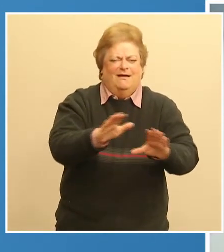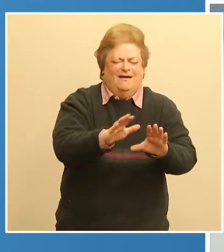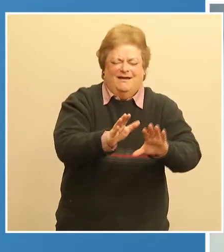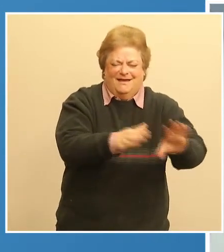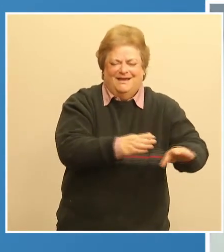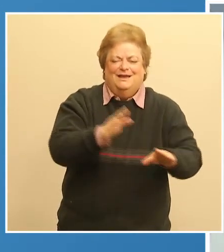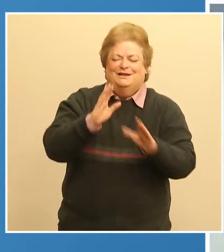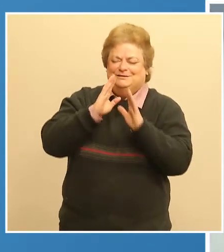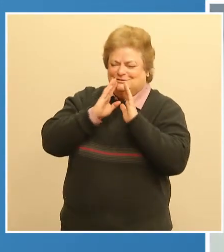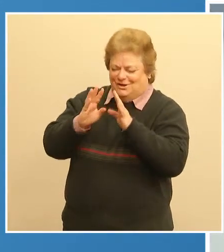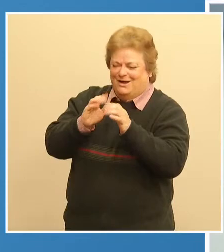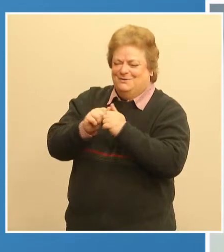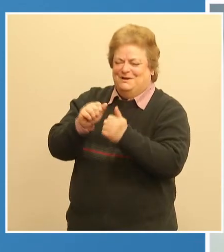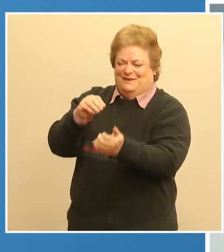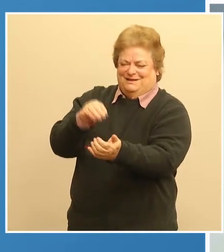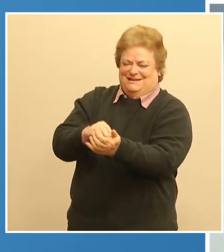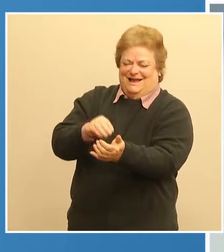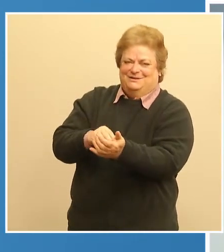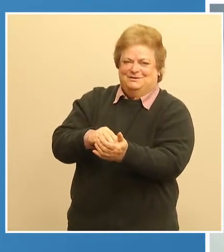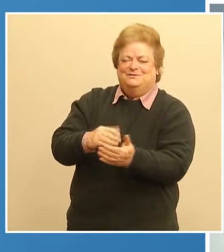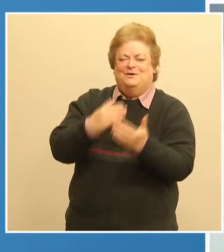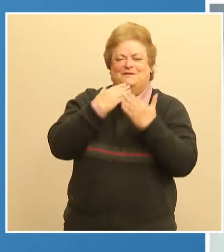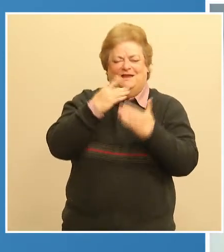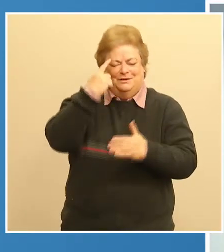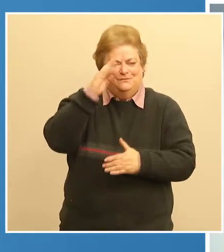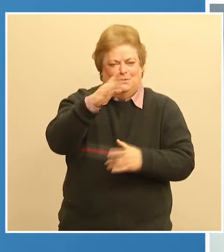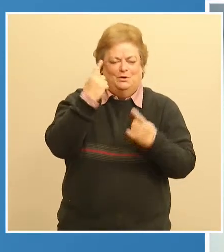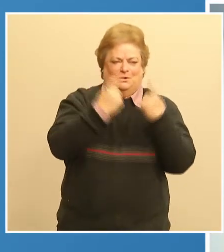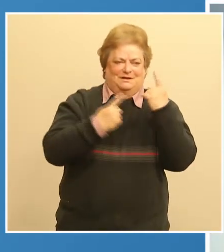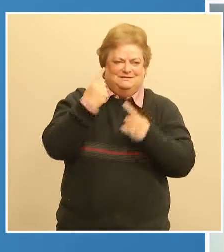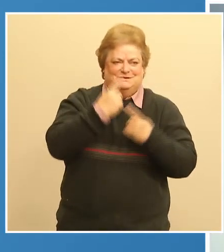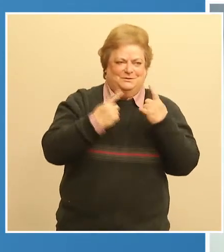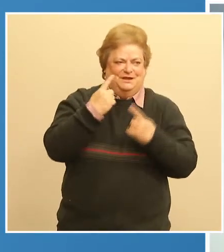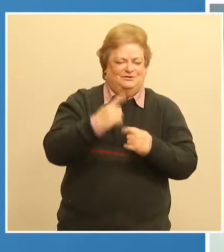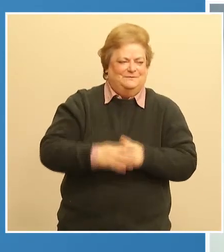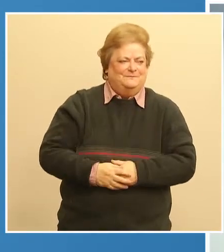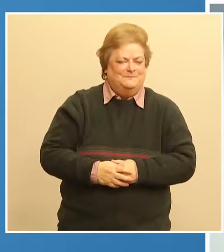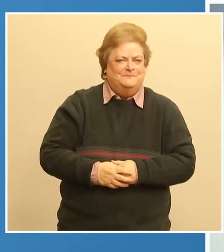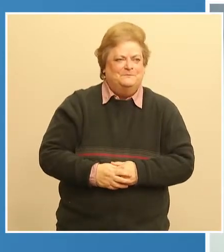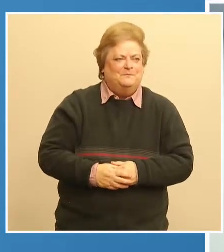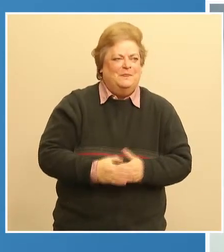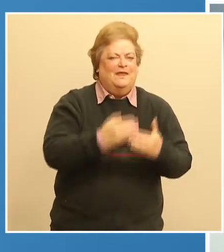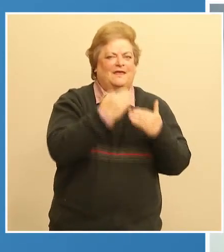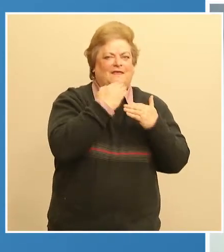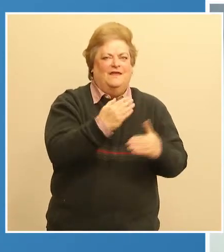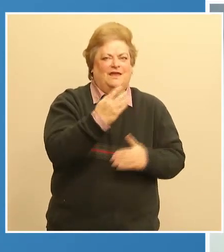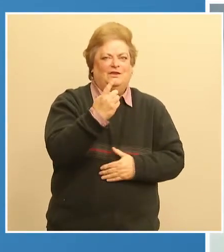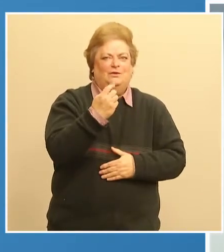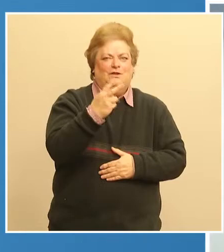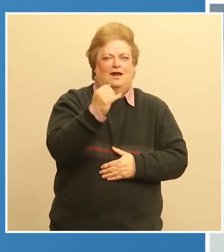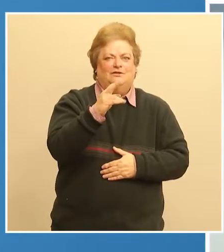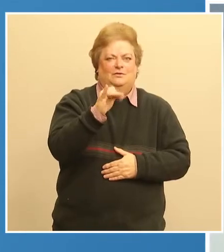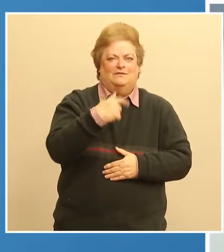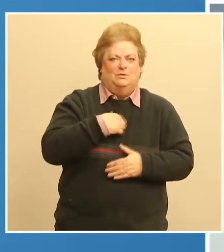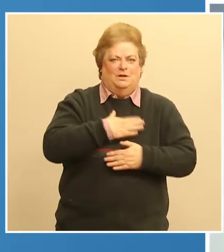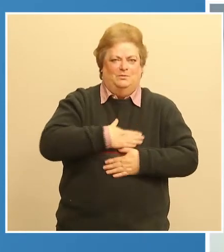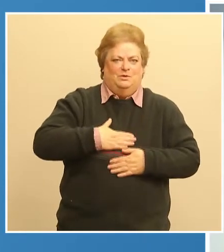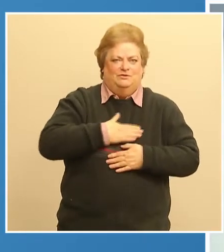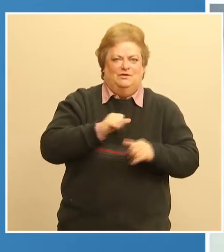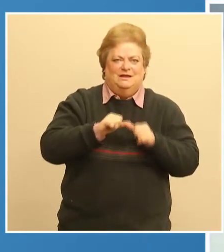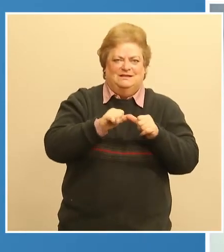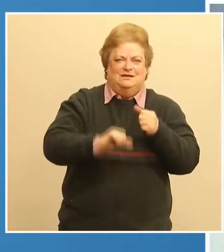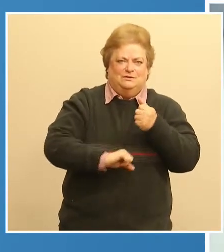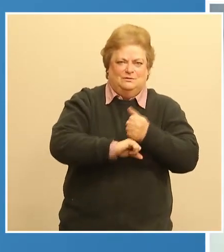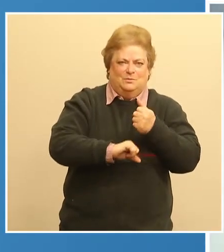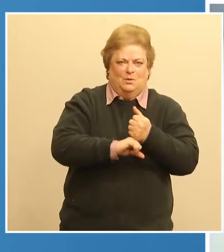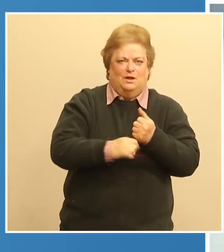to do that for you. So thank you all for your consideration. Thank you, Dr. Avery. We really appreciate the